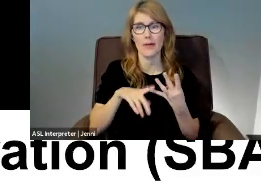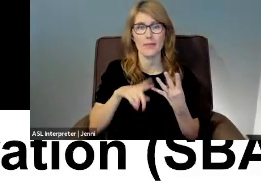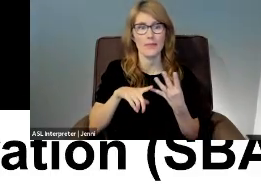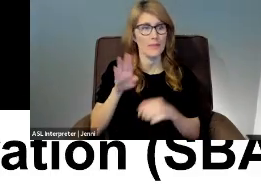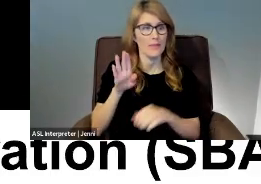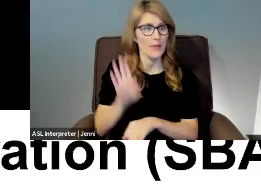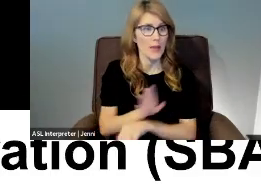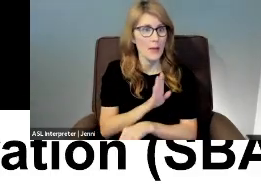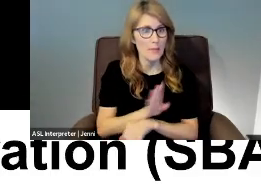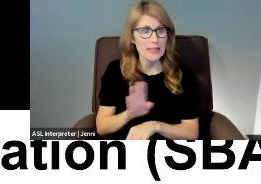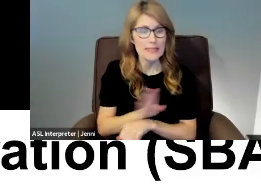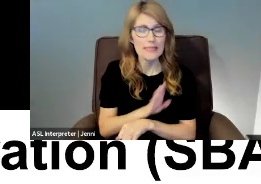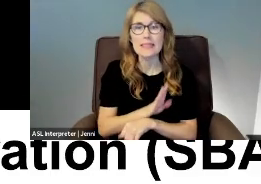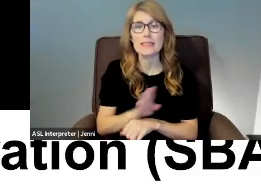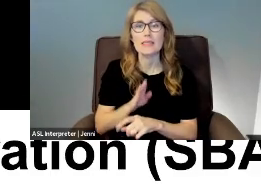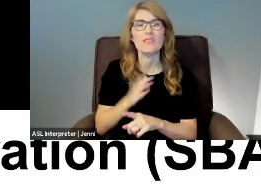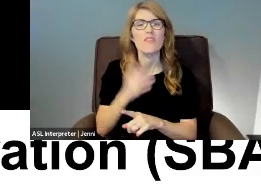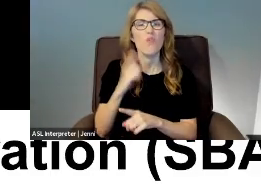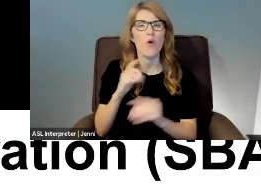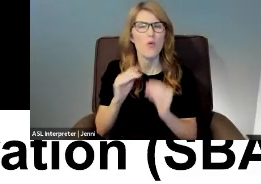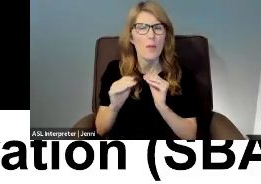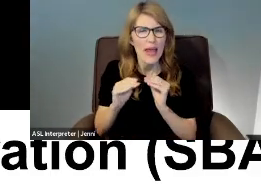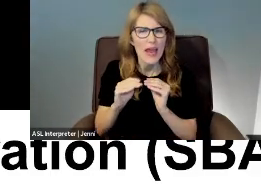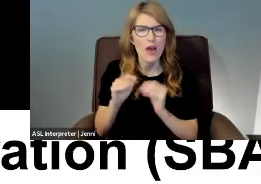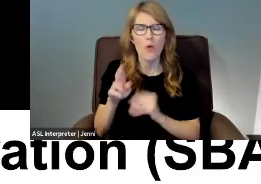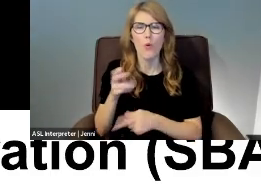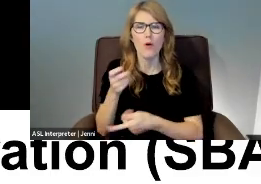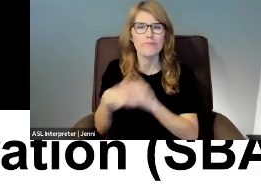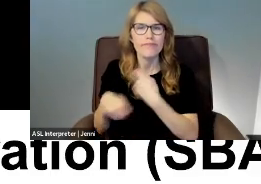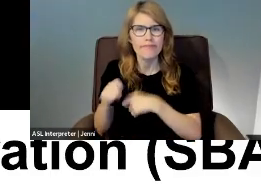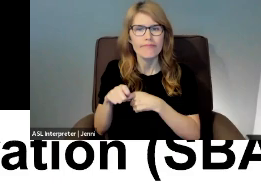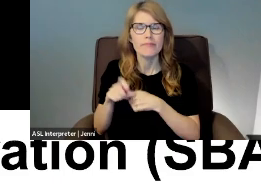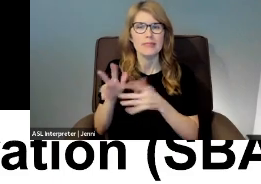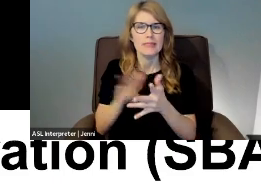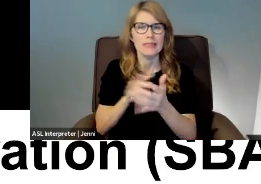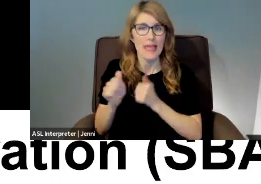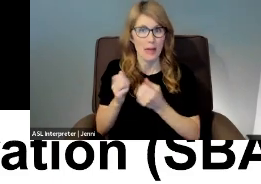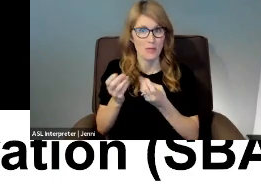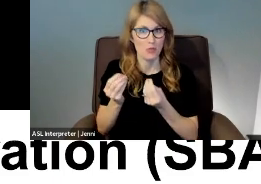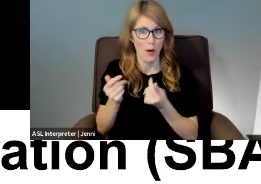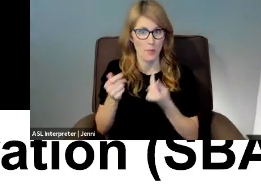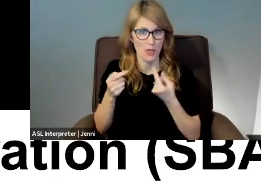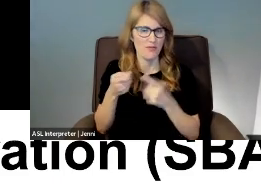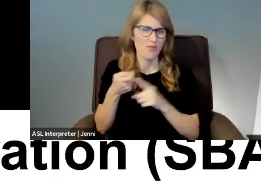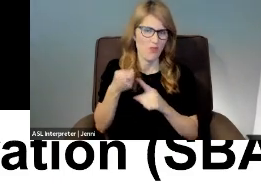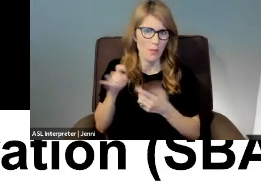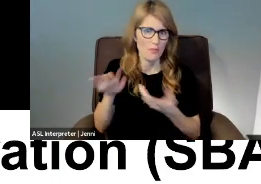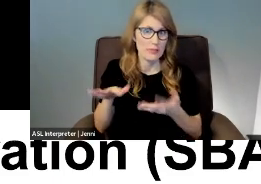repair or replace damaged property in a disaster.